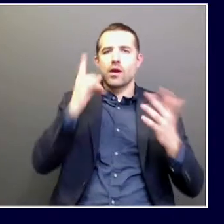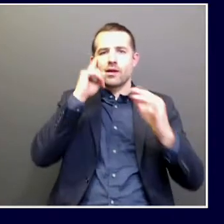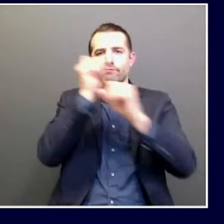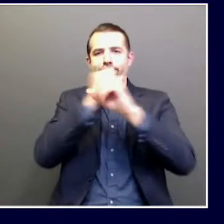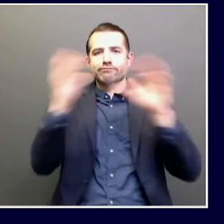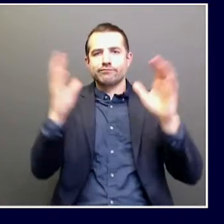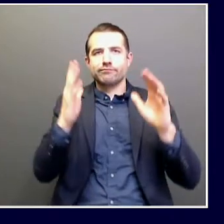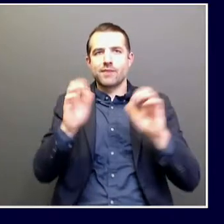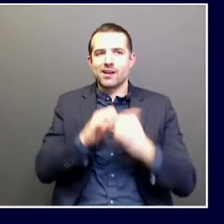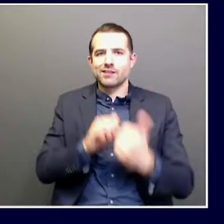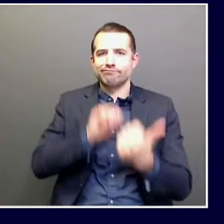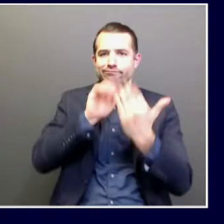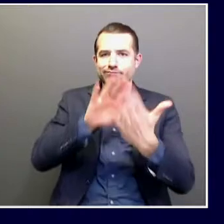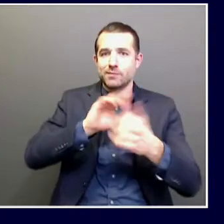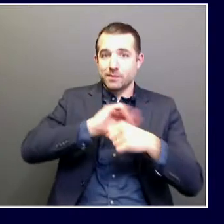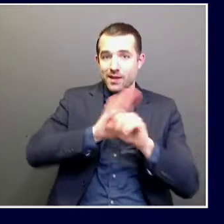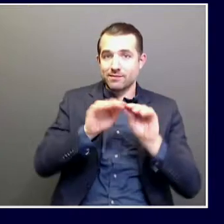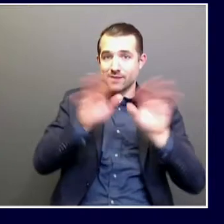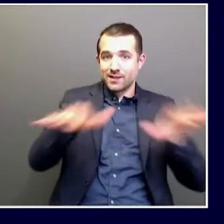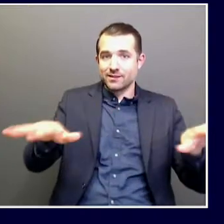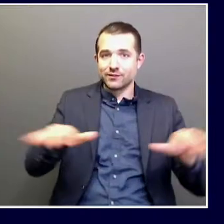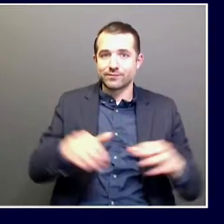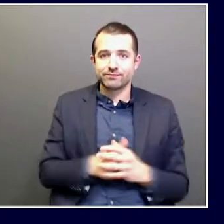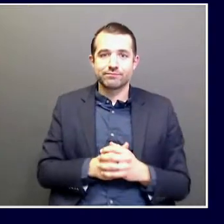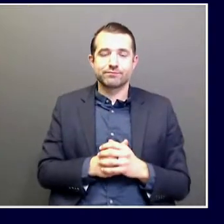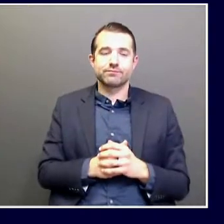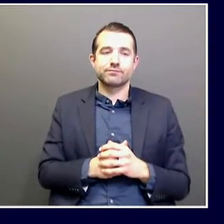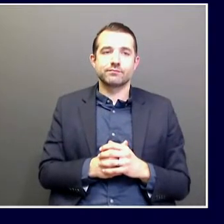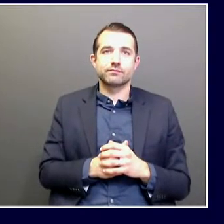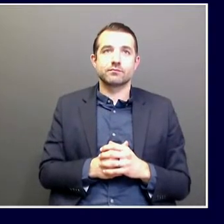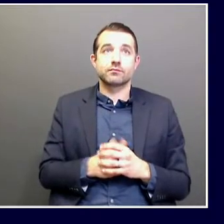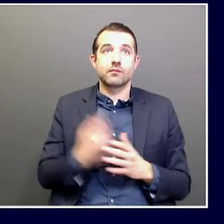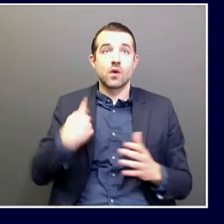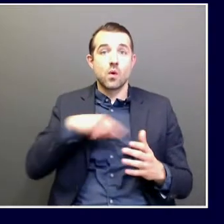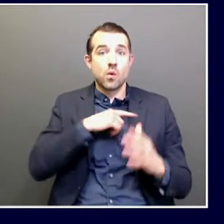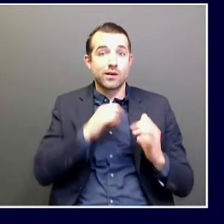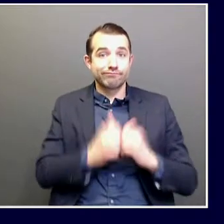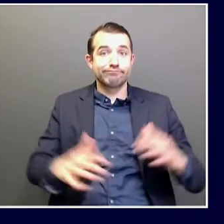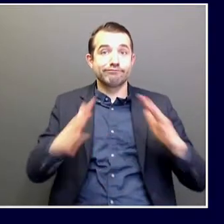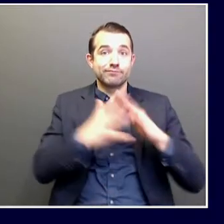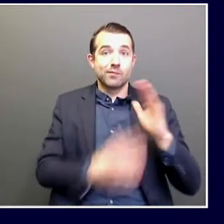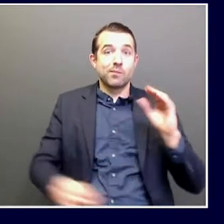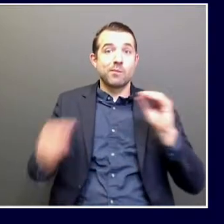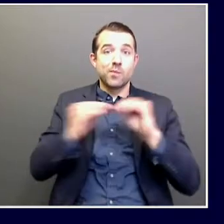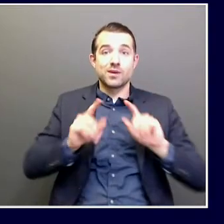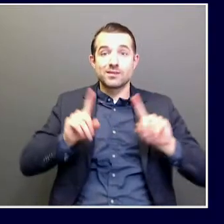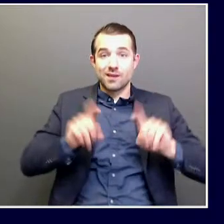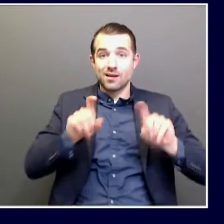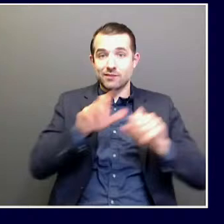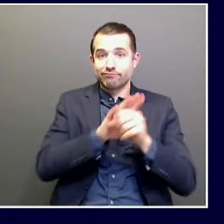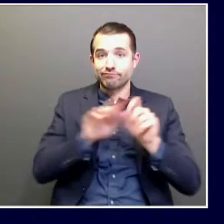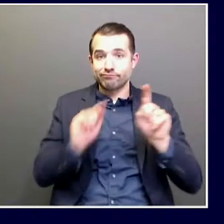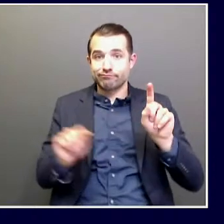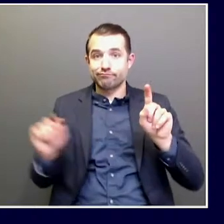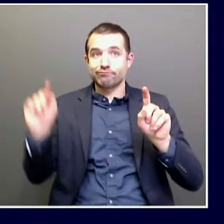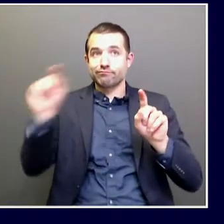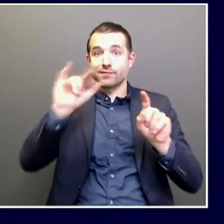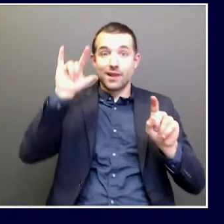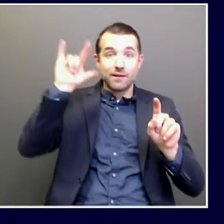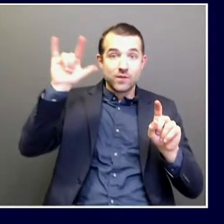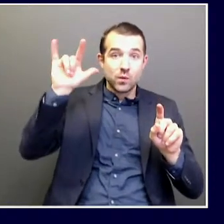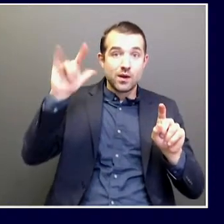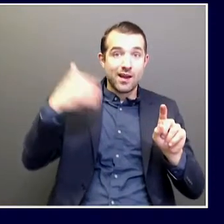reference that we've set up more testing sites. There's a new testing site at the Jetport. We're also working with a